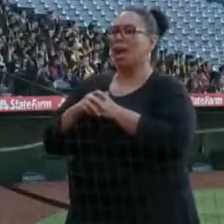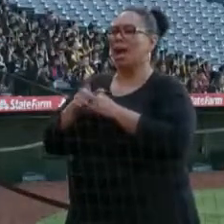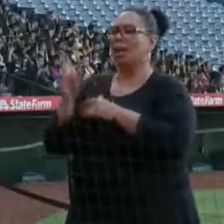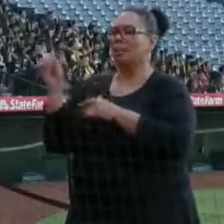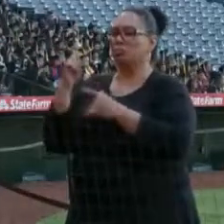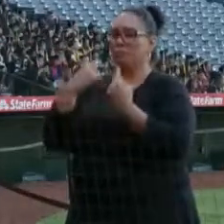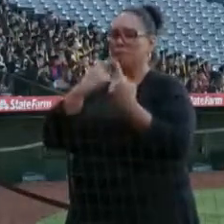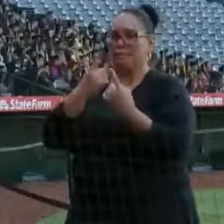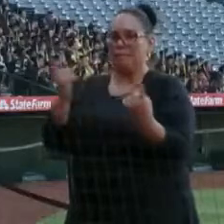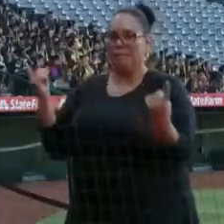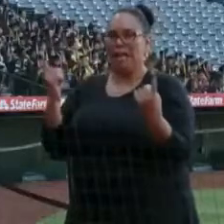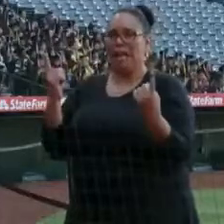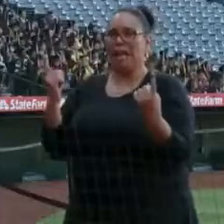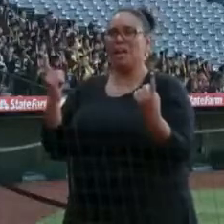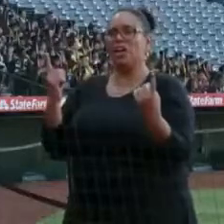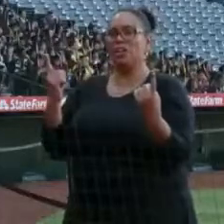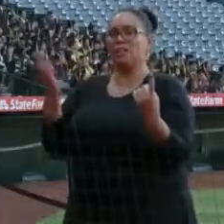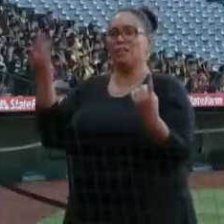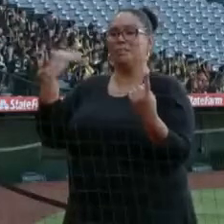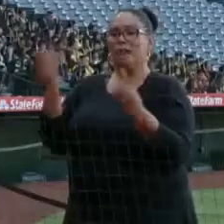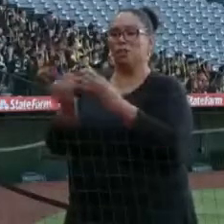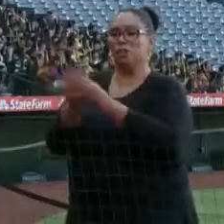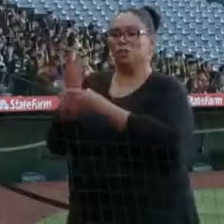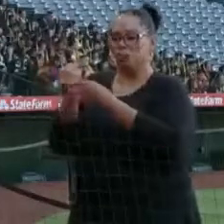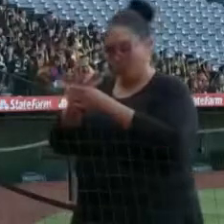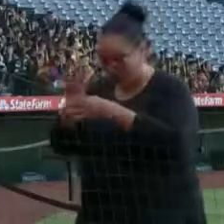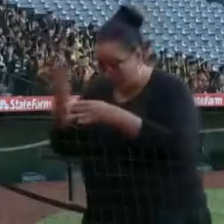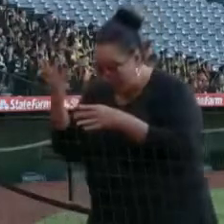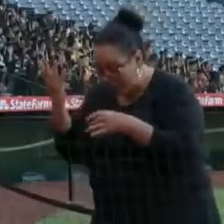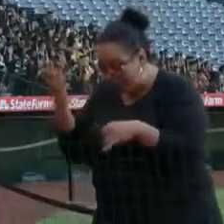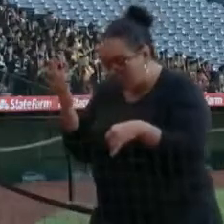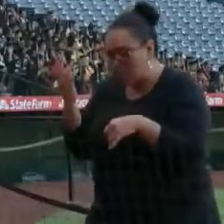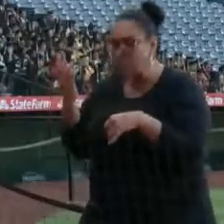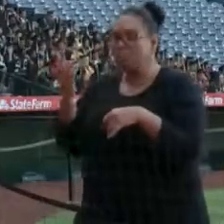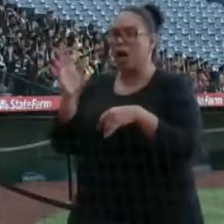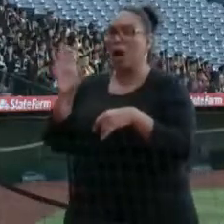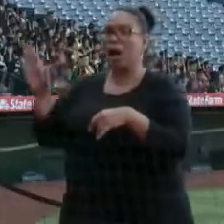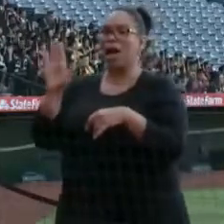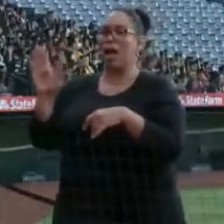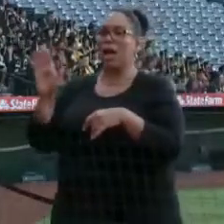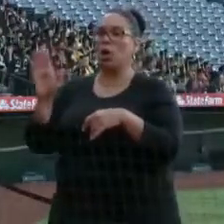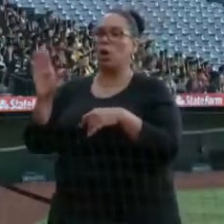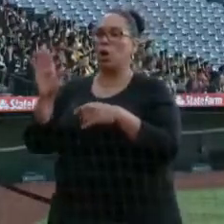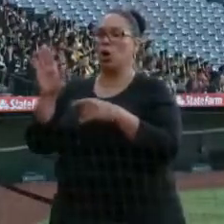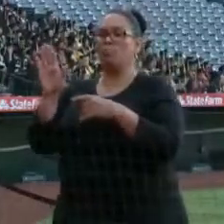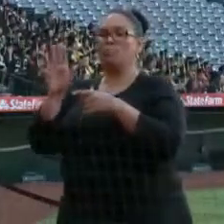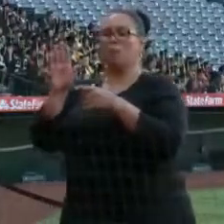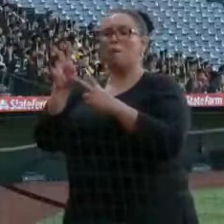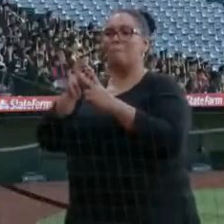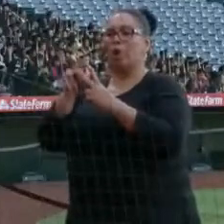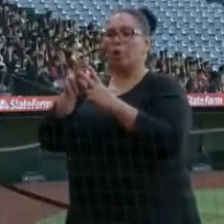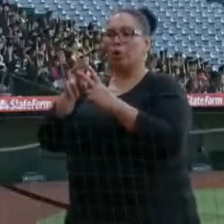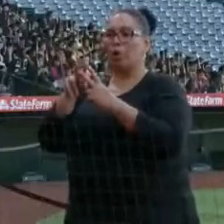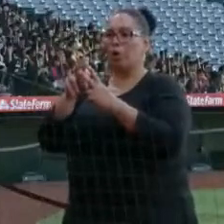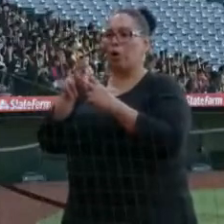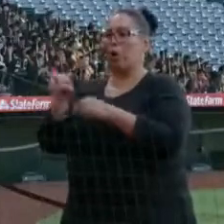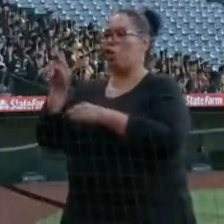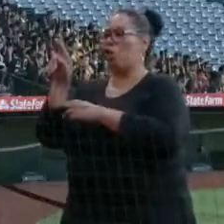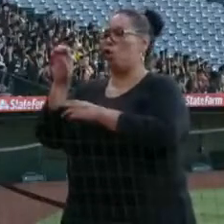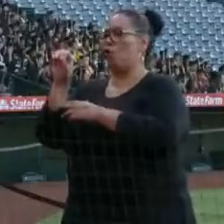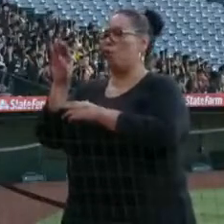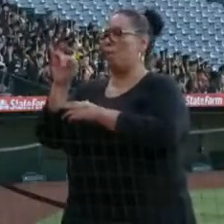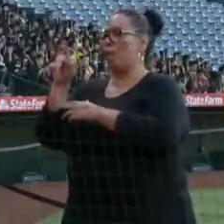declared this past spring, along with her partner Marco Romero, this year's